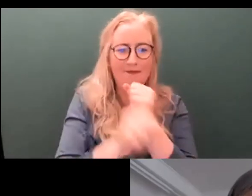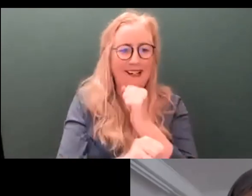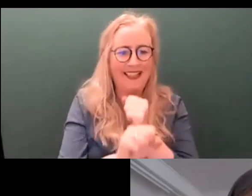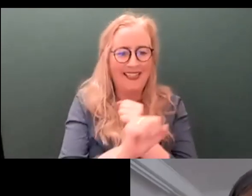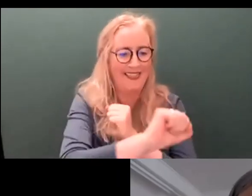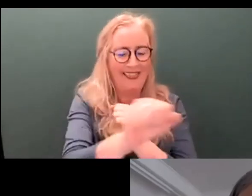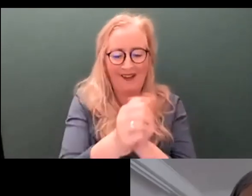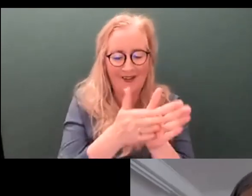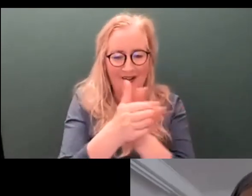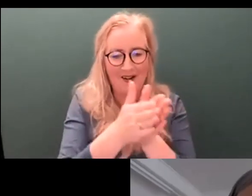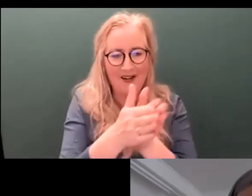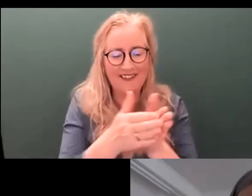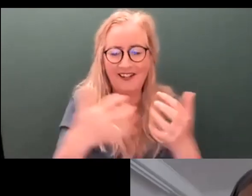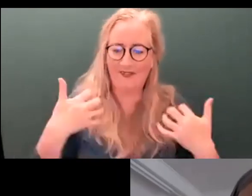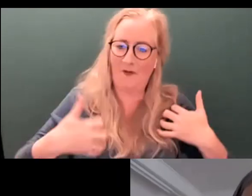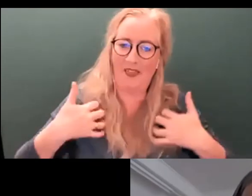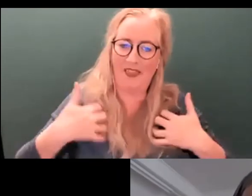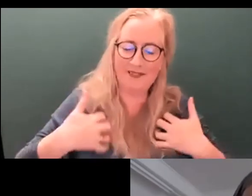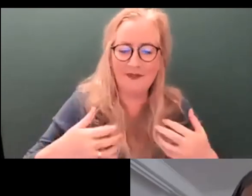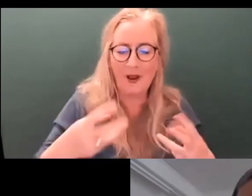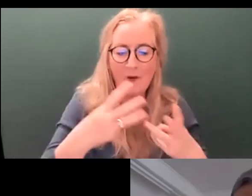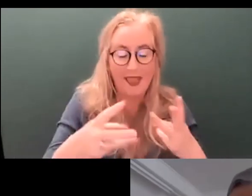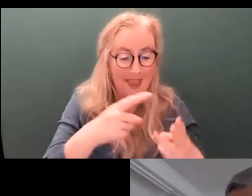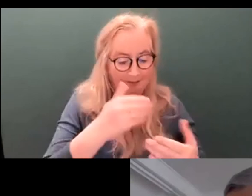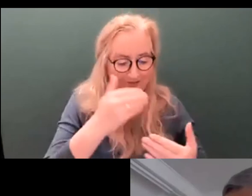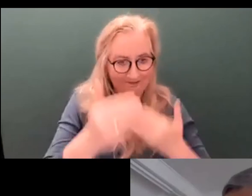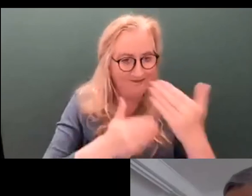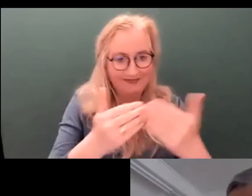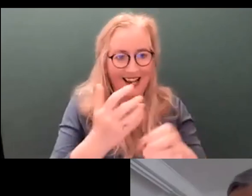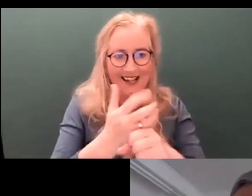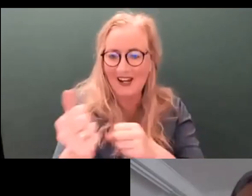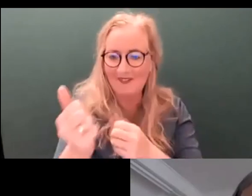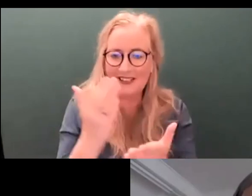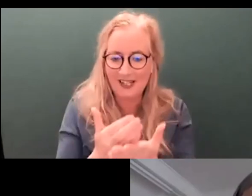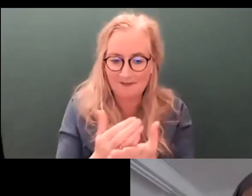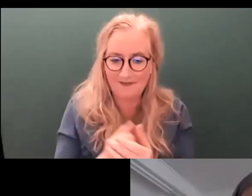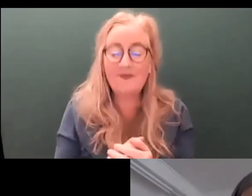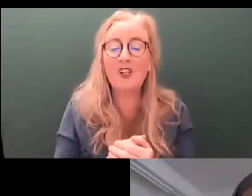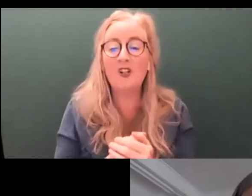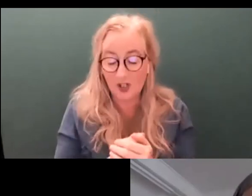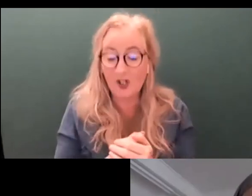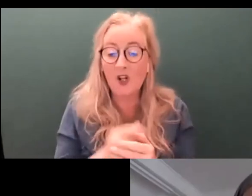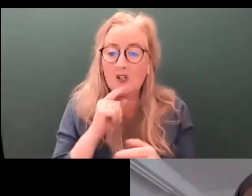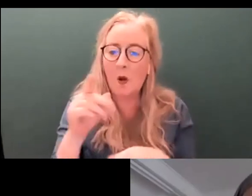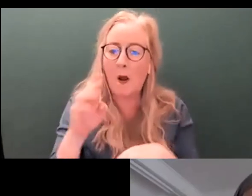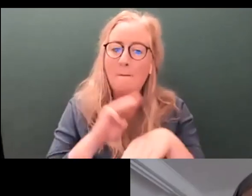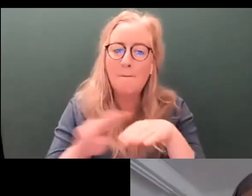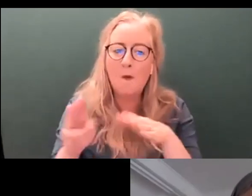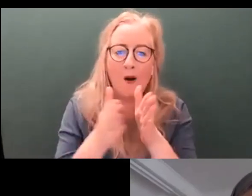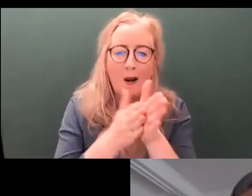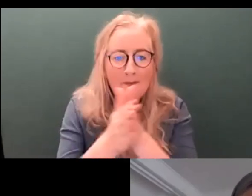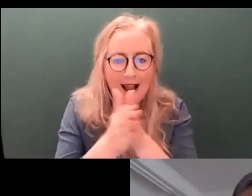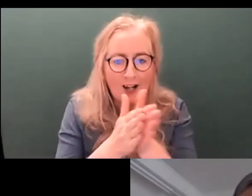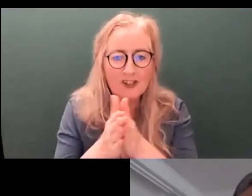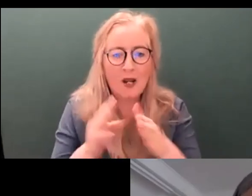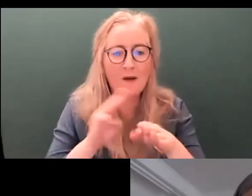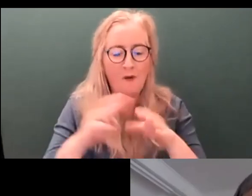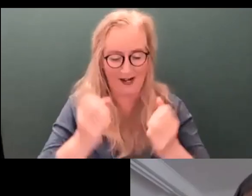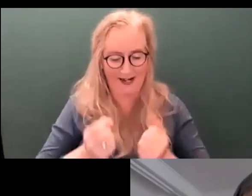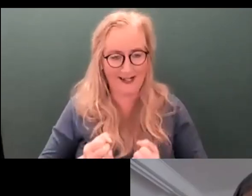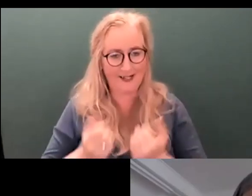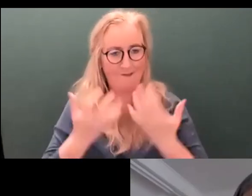that age group. When they get going, they don't stop. So that is more passion, hope, and more inspiration